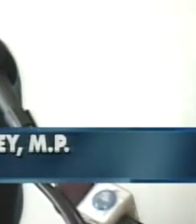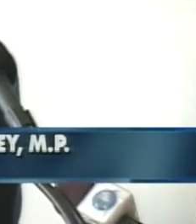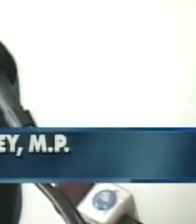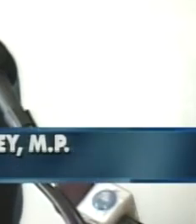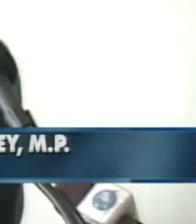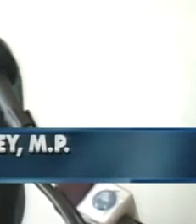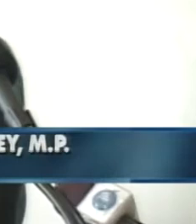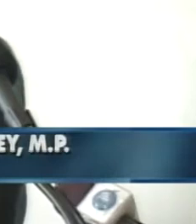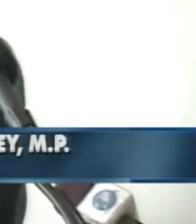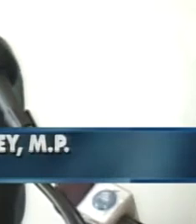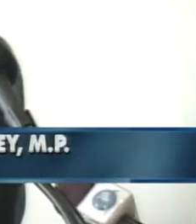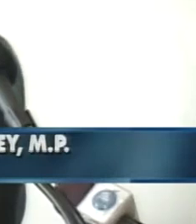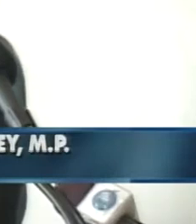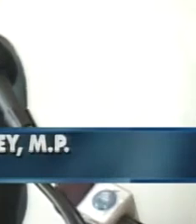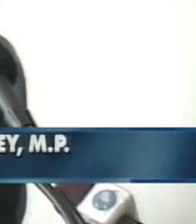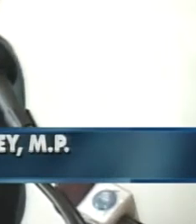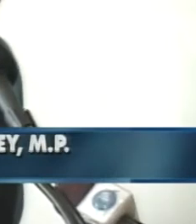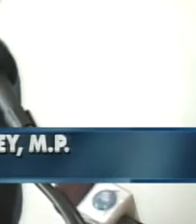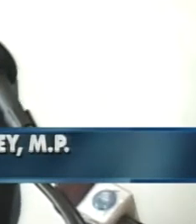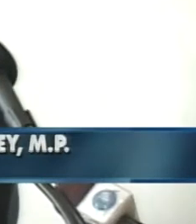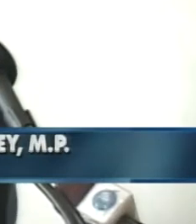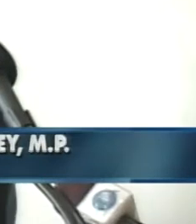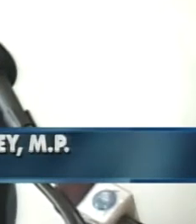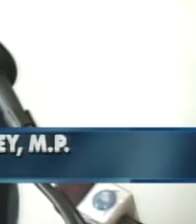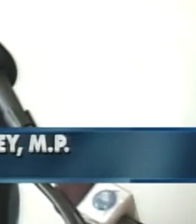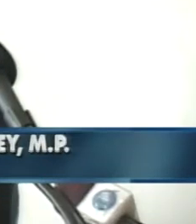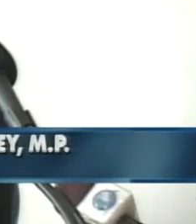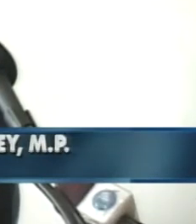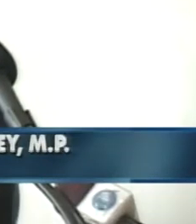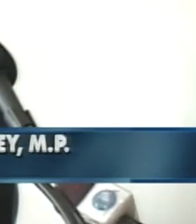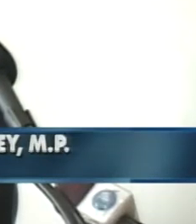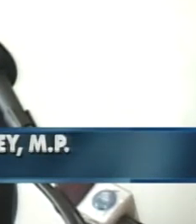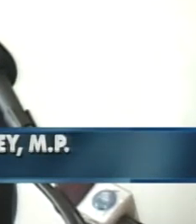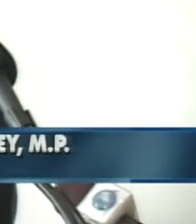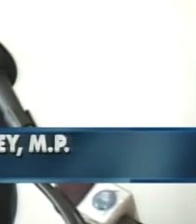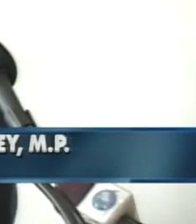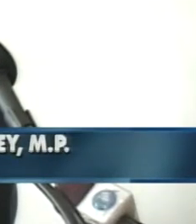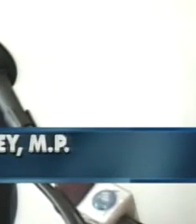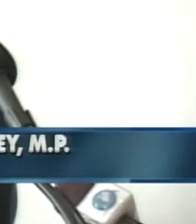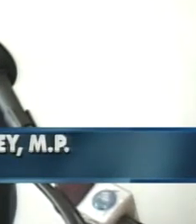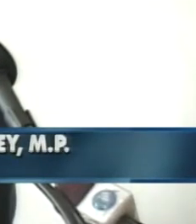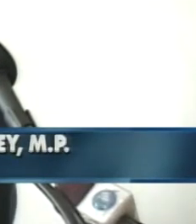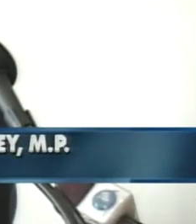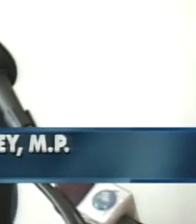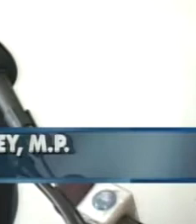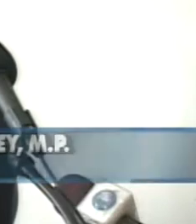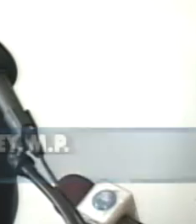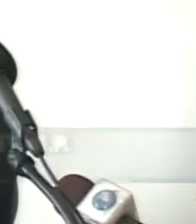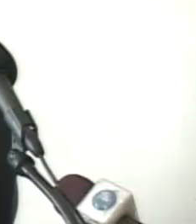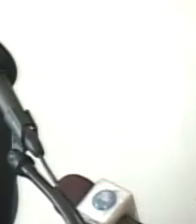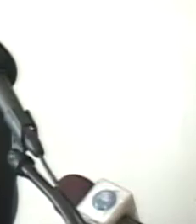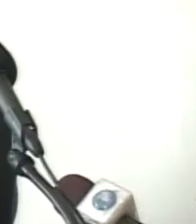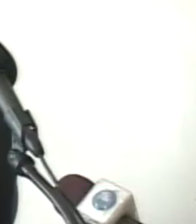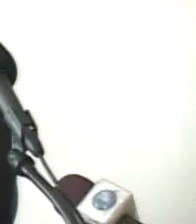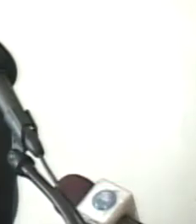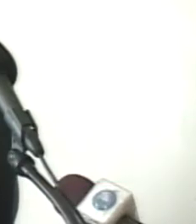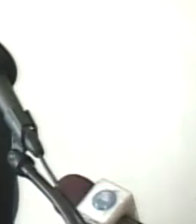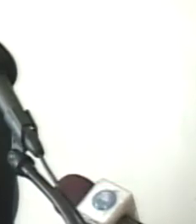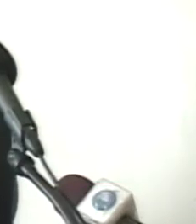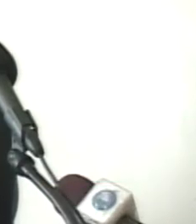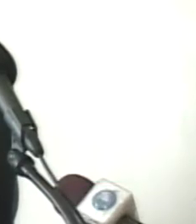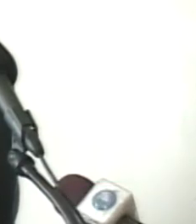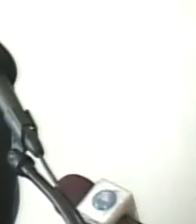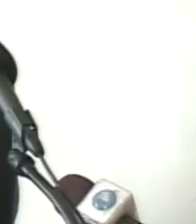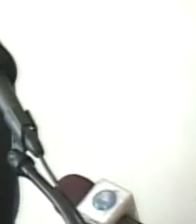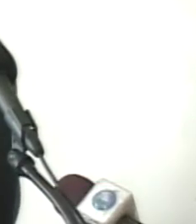by Cabinet and expected to cost over $3.2 million, and also a new facility at Fairchild